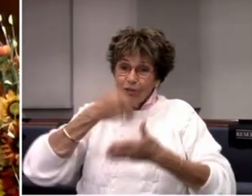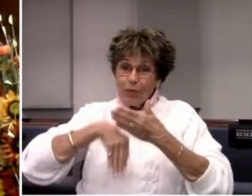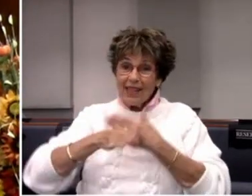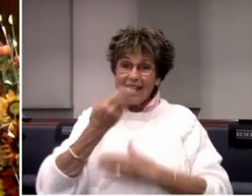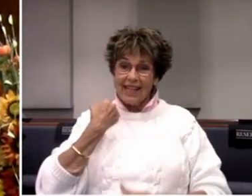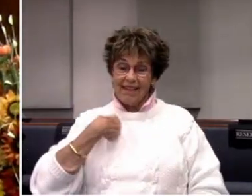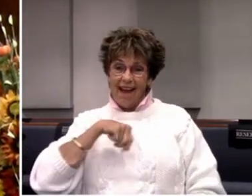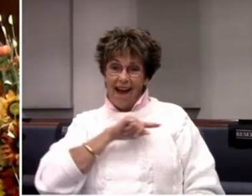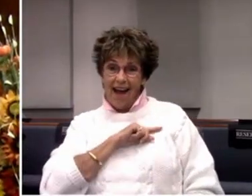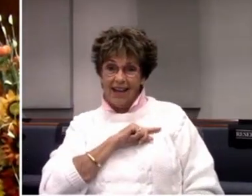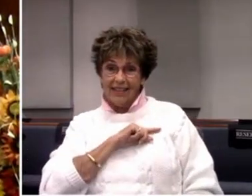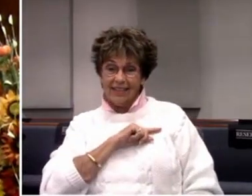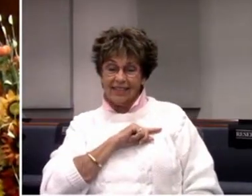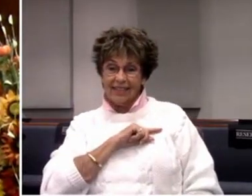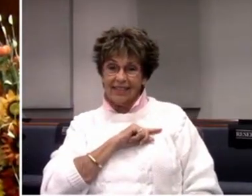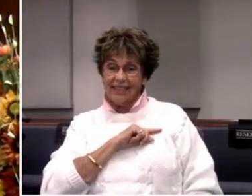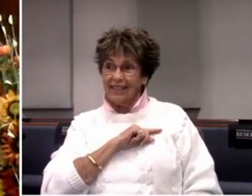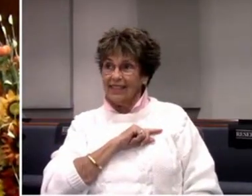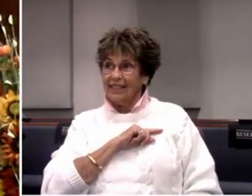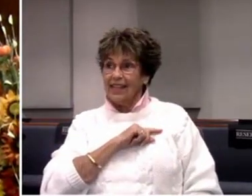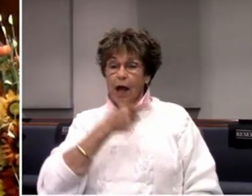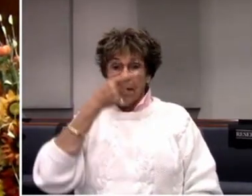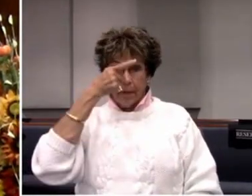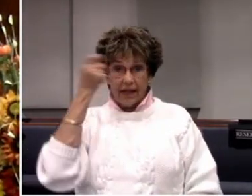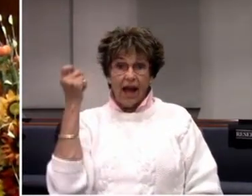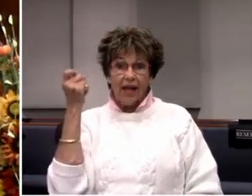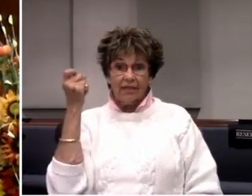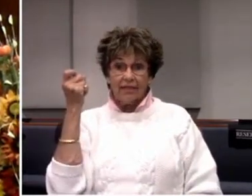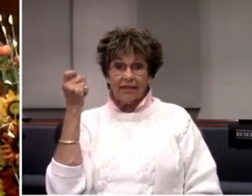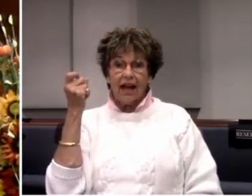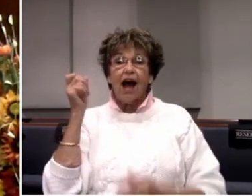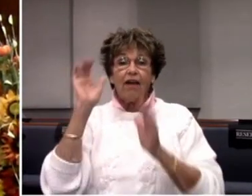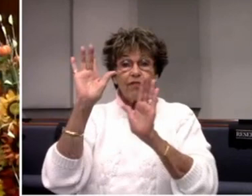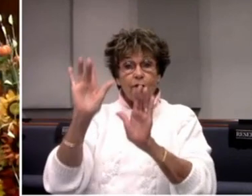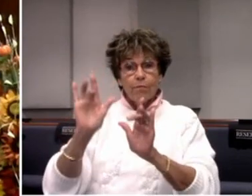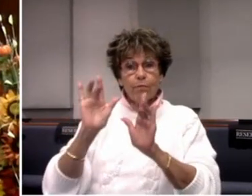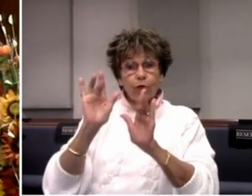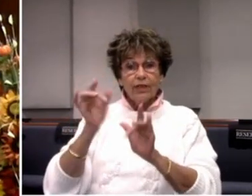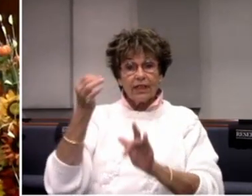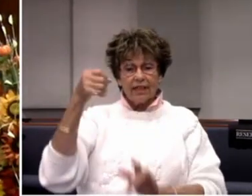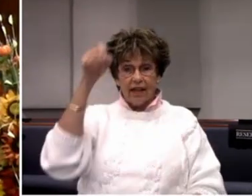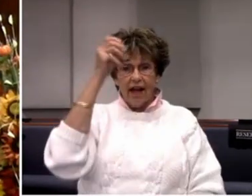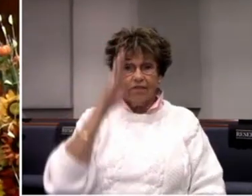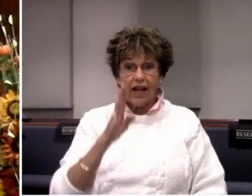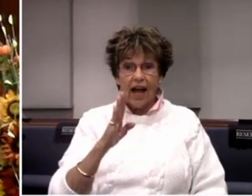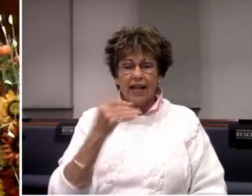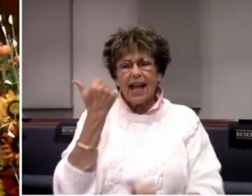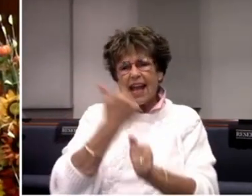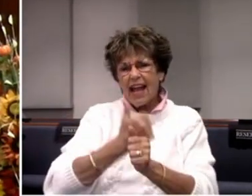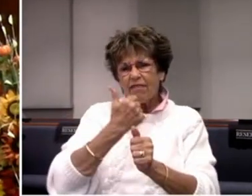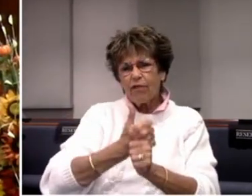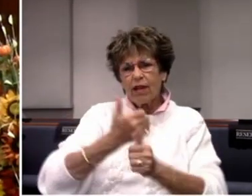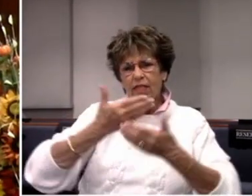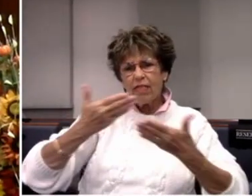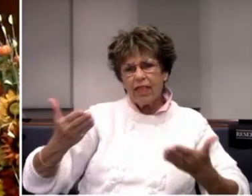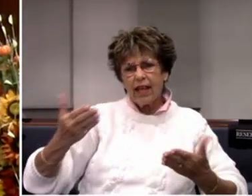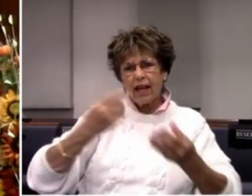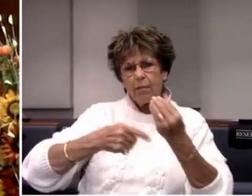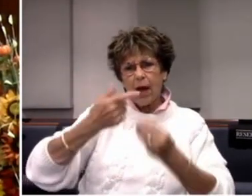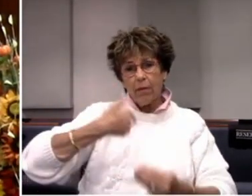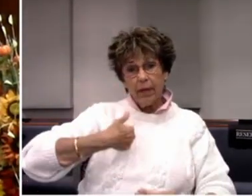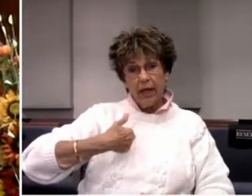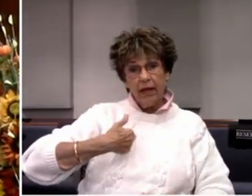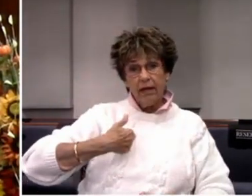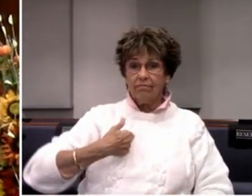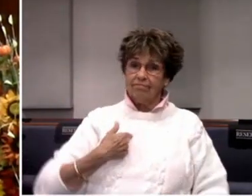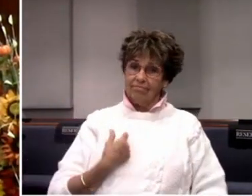moment. And therefore, because of the mercies of God, everything about me is different.